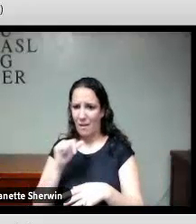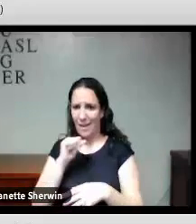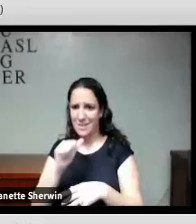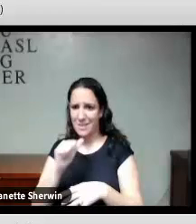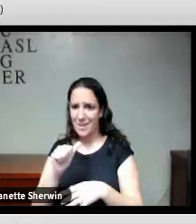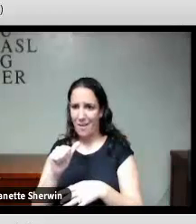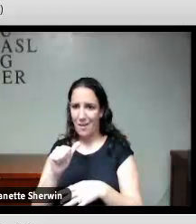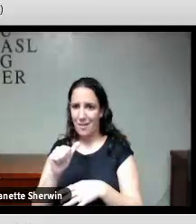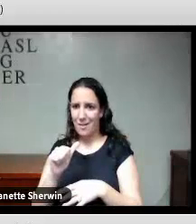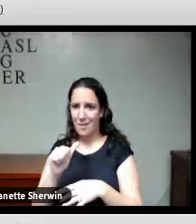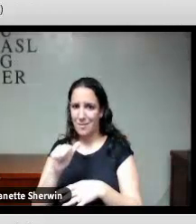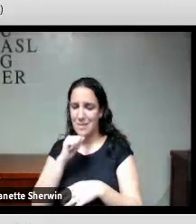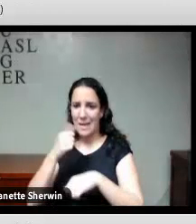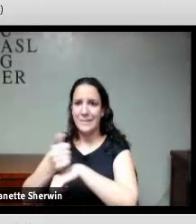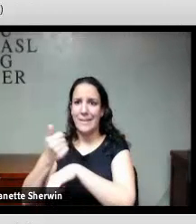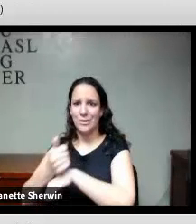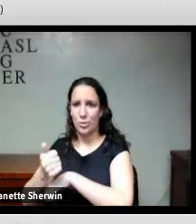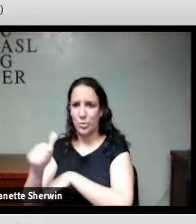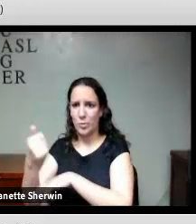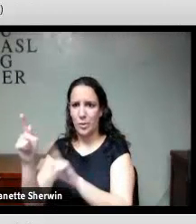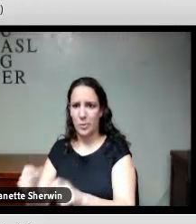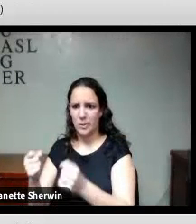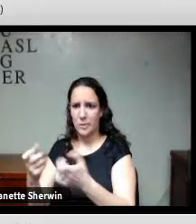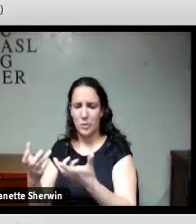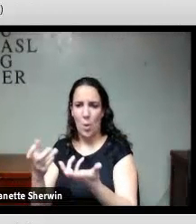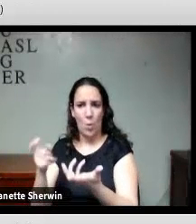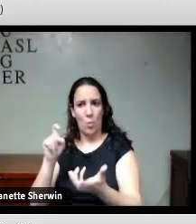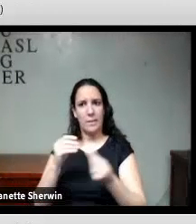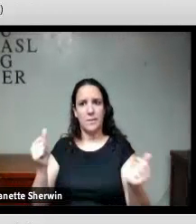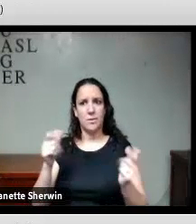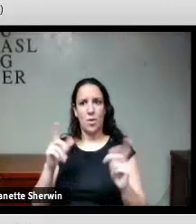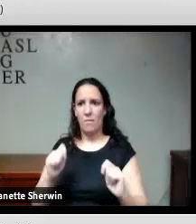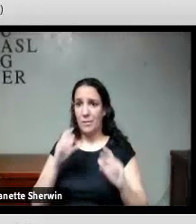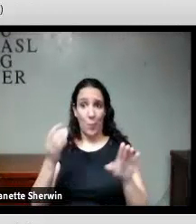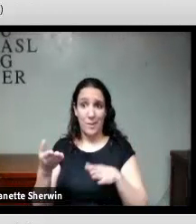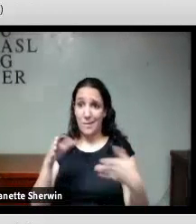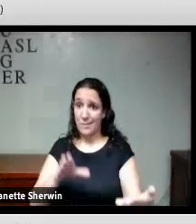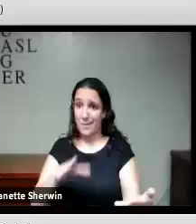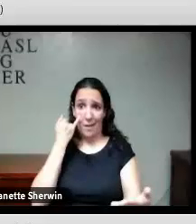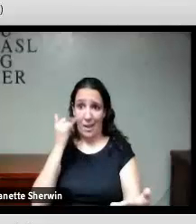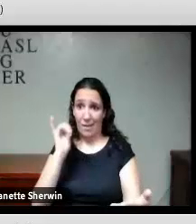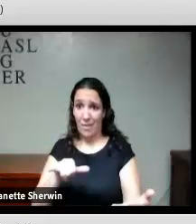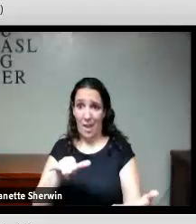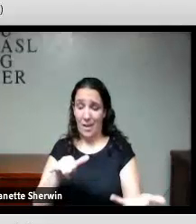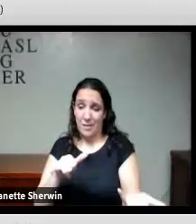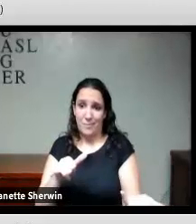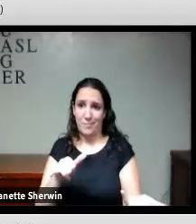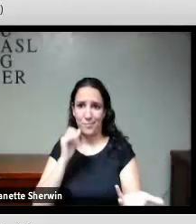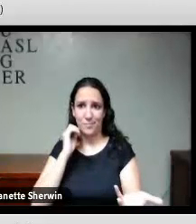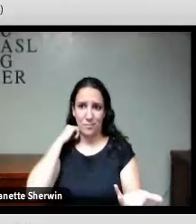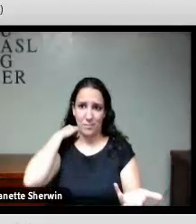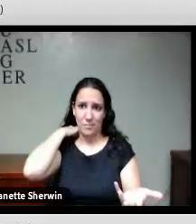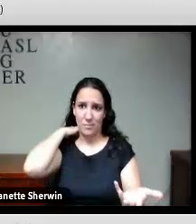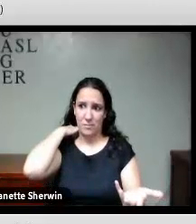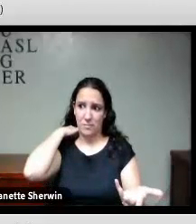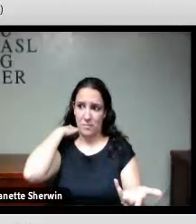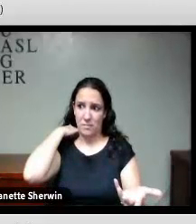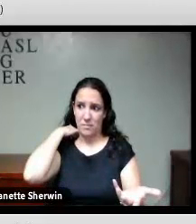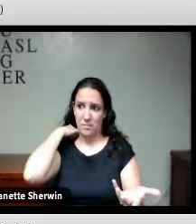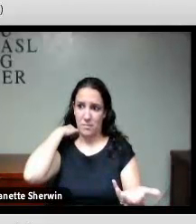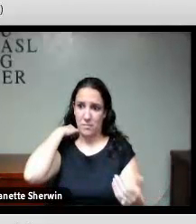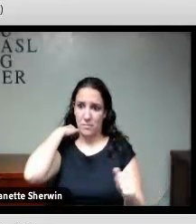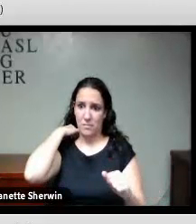angry, and we just need to solve this problem. Nobody's going to die is the term I've used before. I had somebody else tell me that this